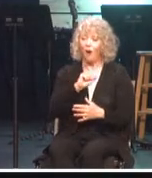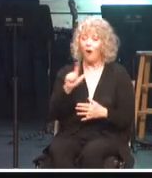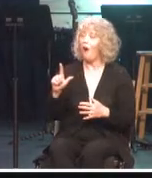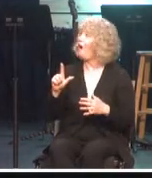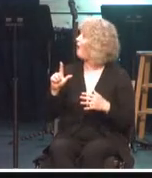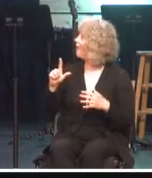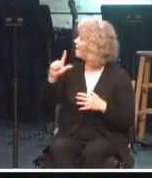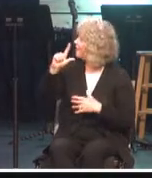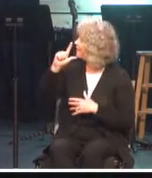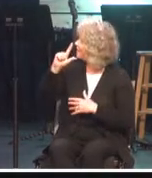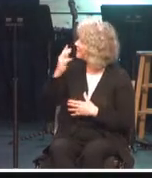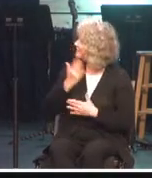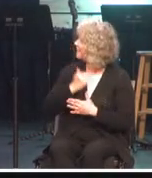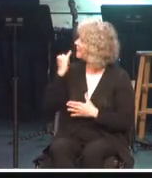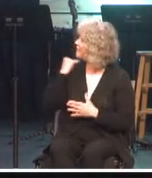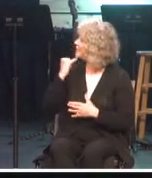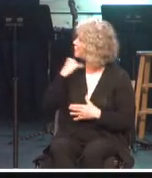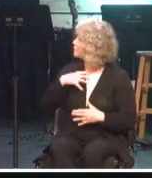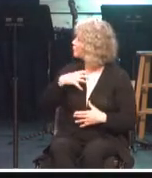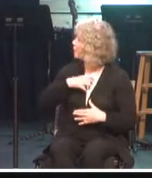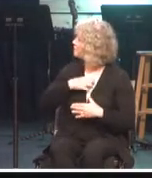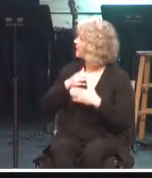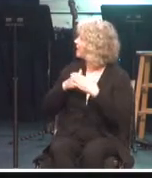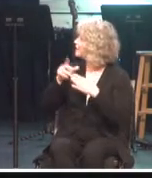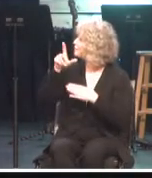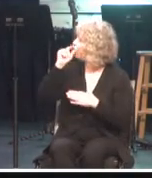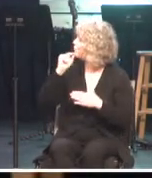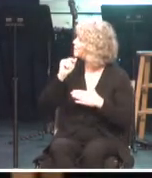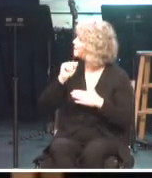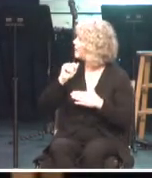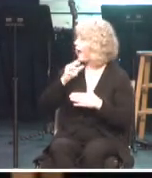Aaron, the whole congregation.